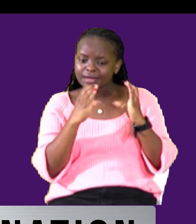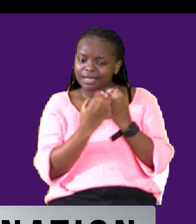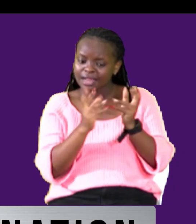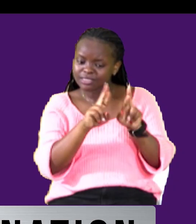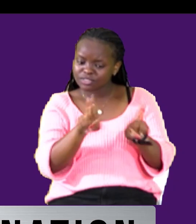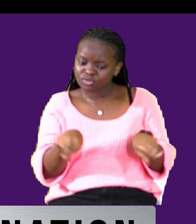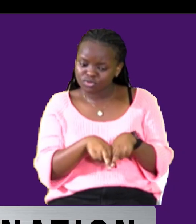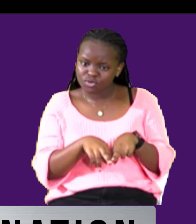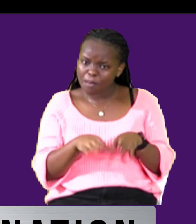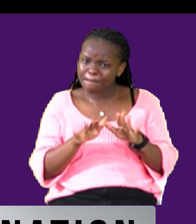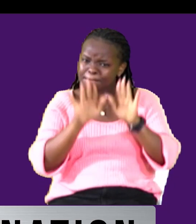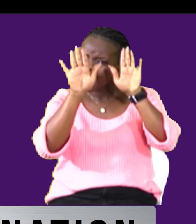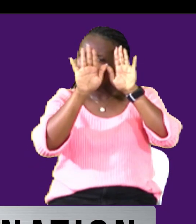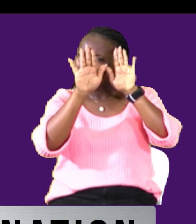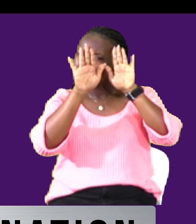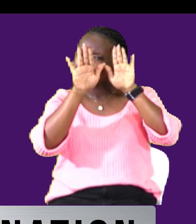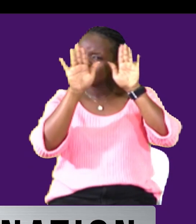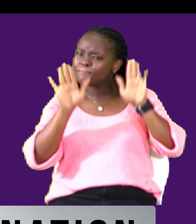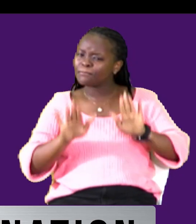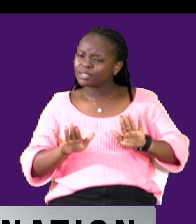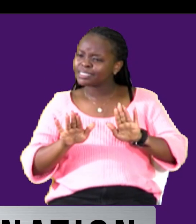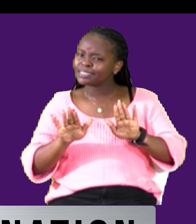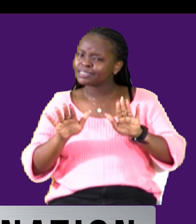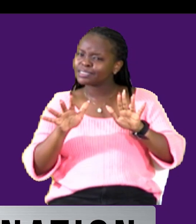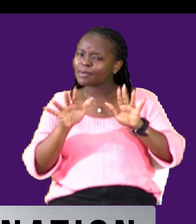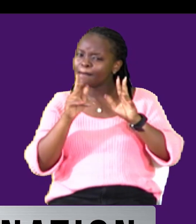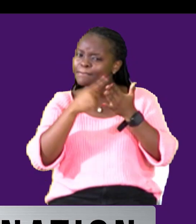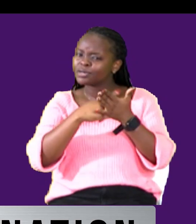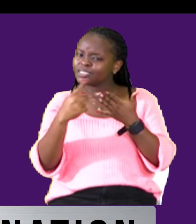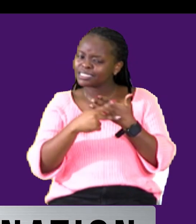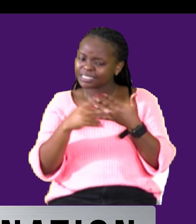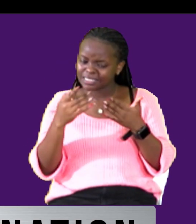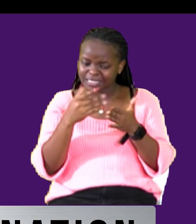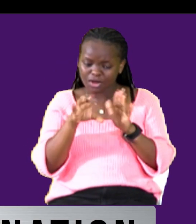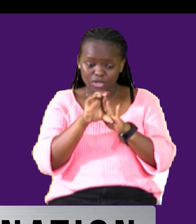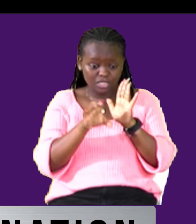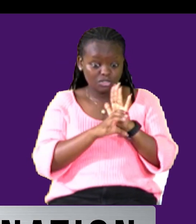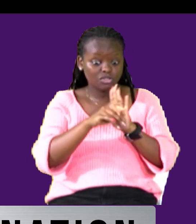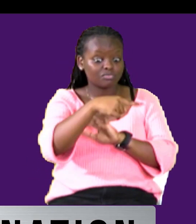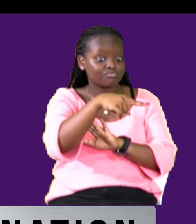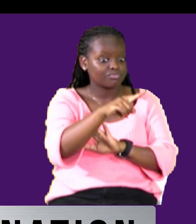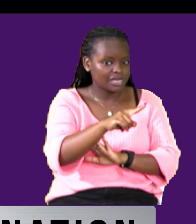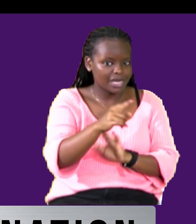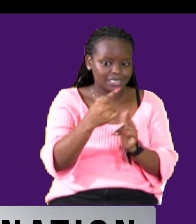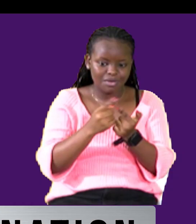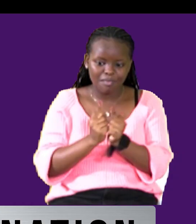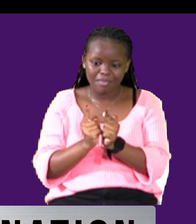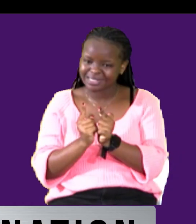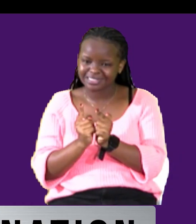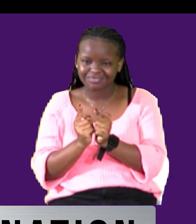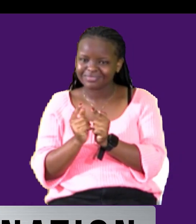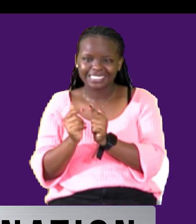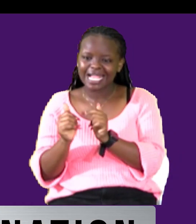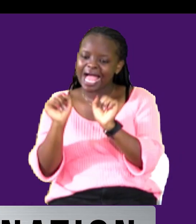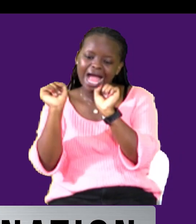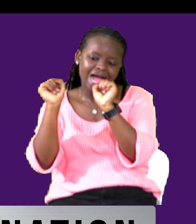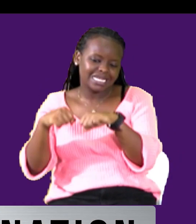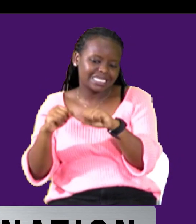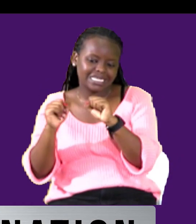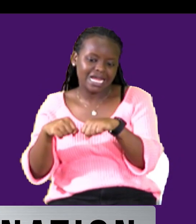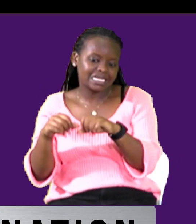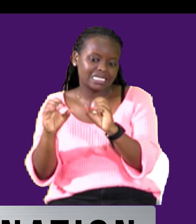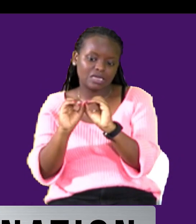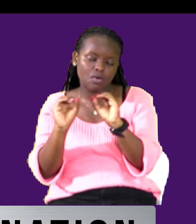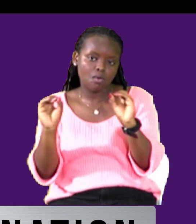Okay. Before at some point, I think the constitution is right. Yeah. But at some point, I disagree with the